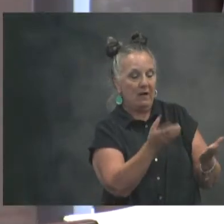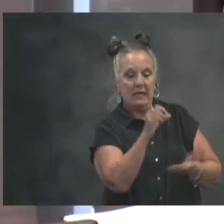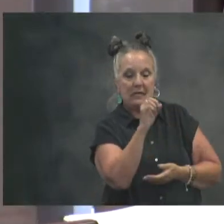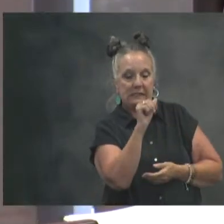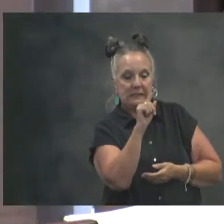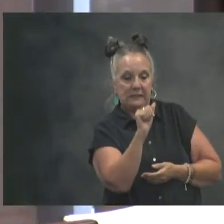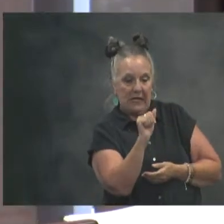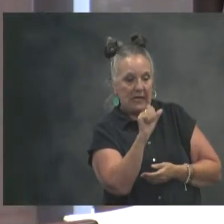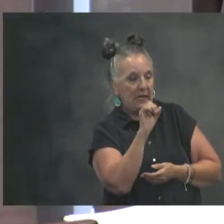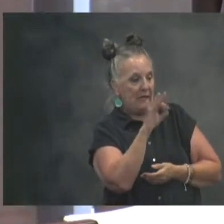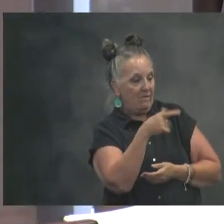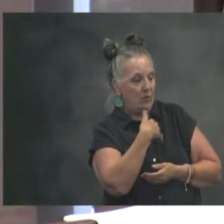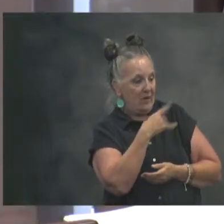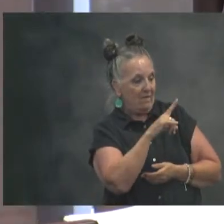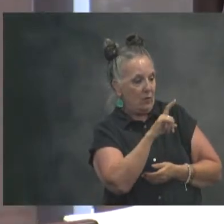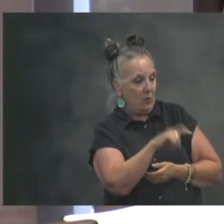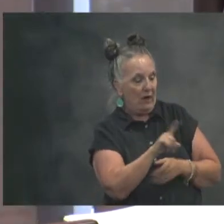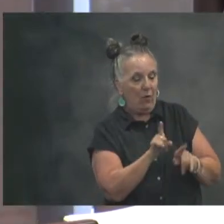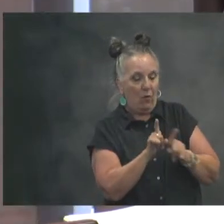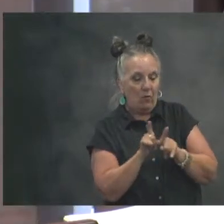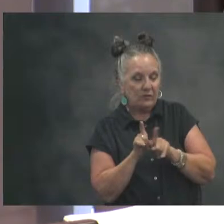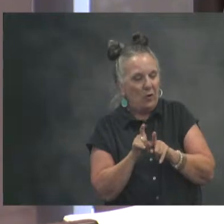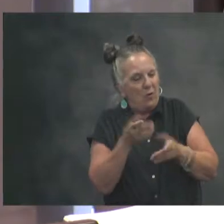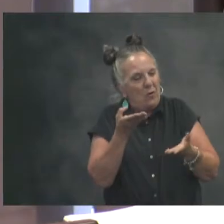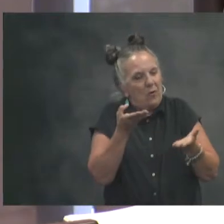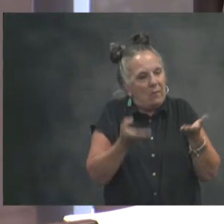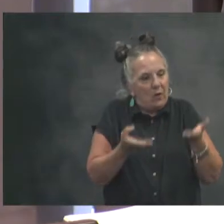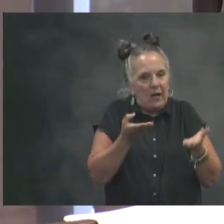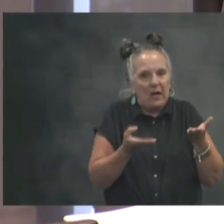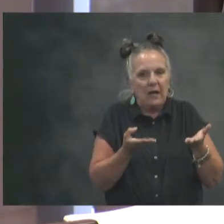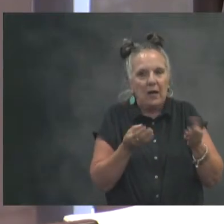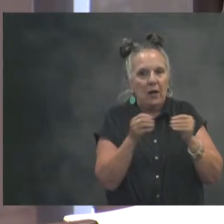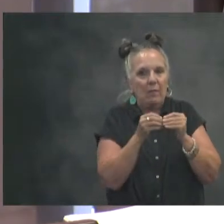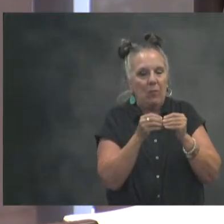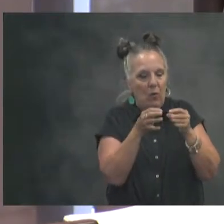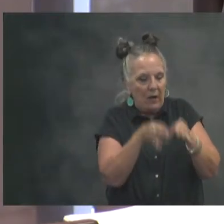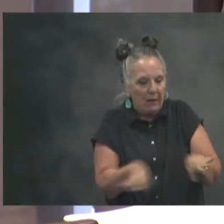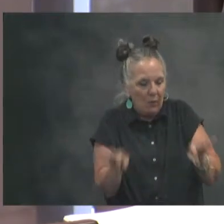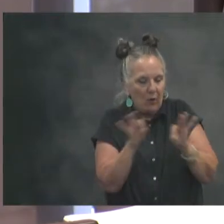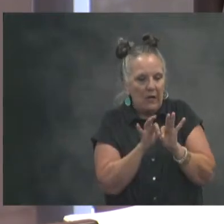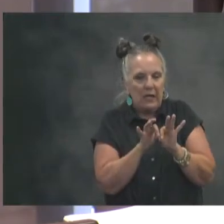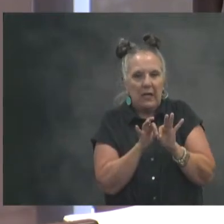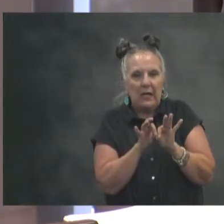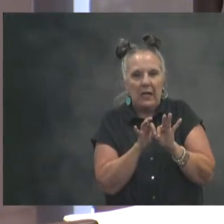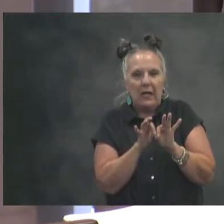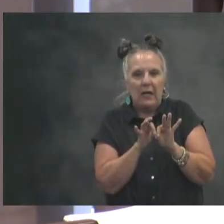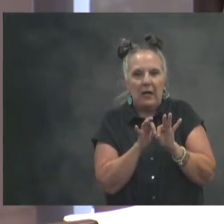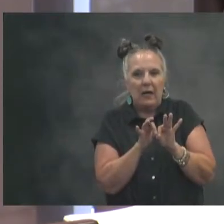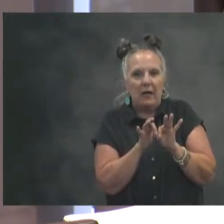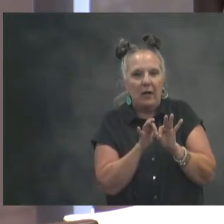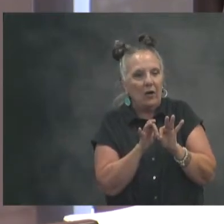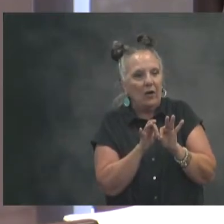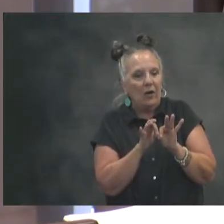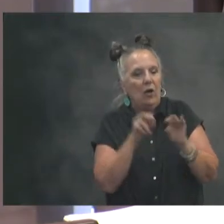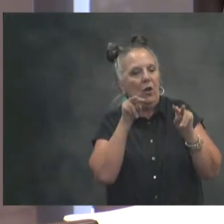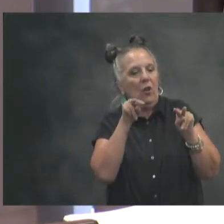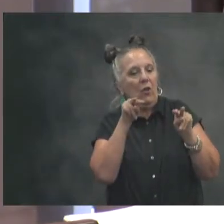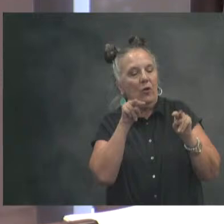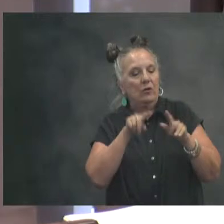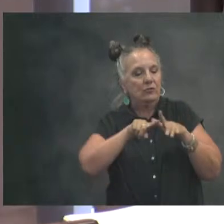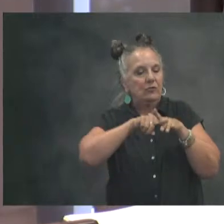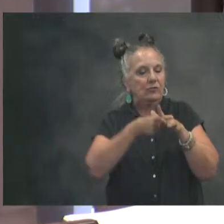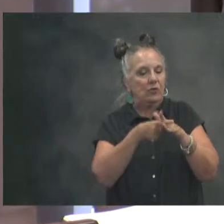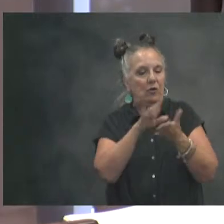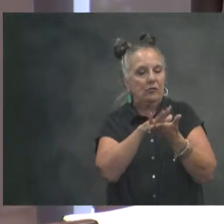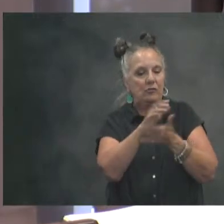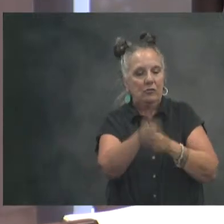as requested by the board, but also perhaps more importantly, as we look to the start of the school year, I